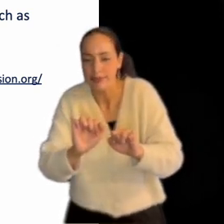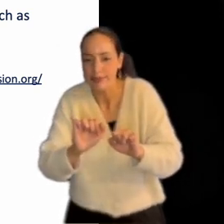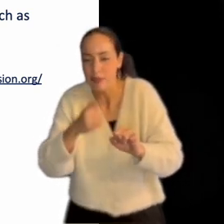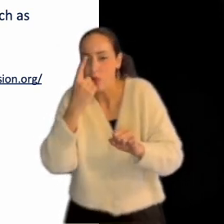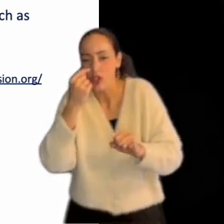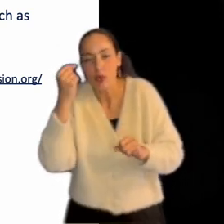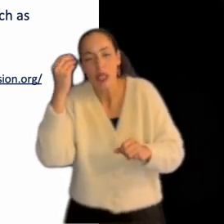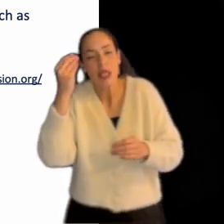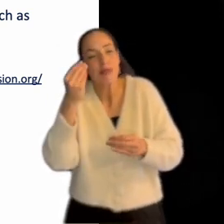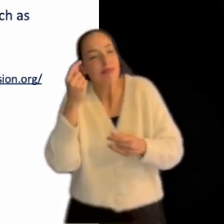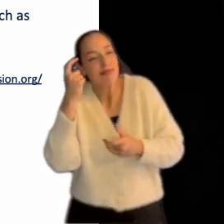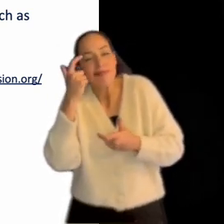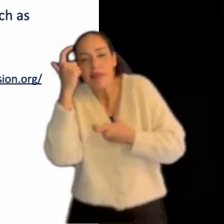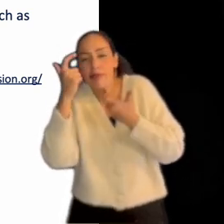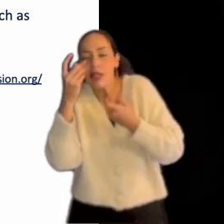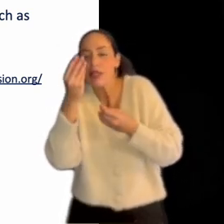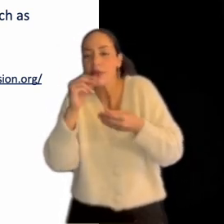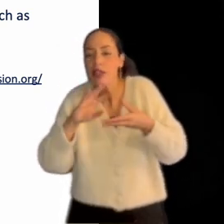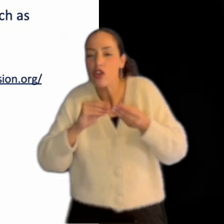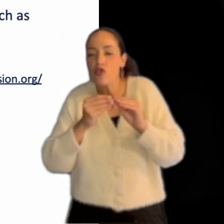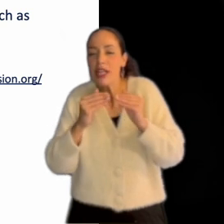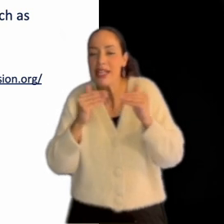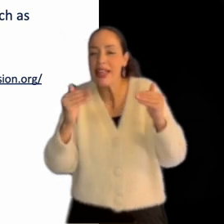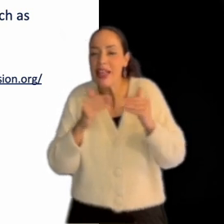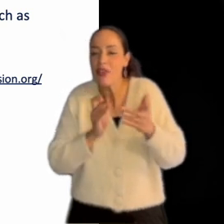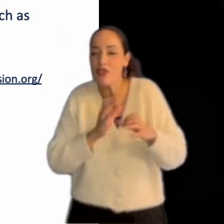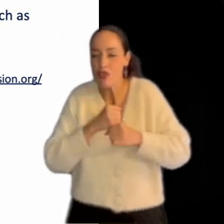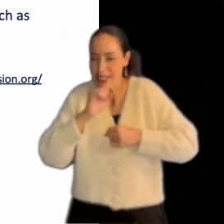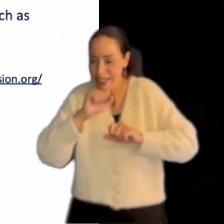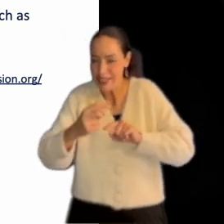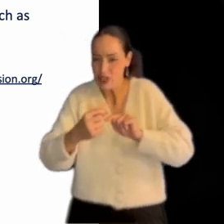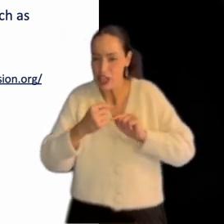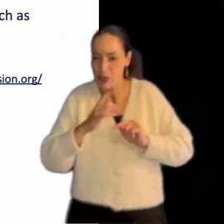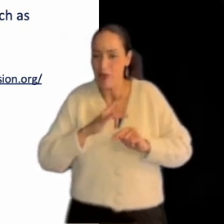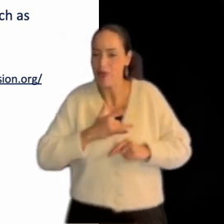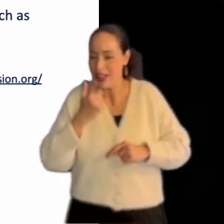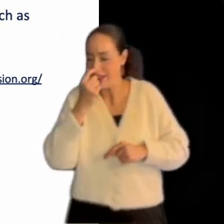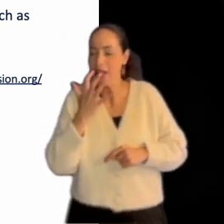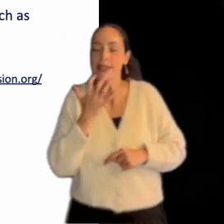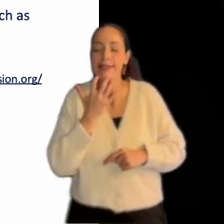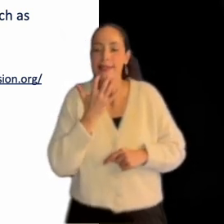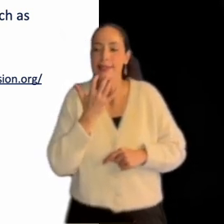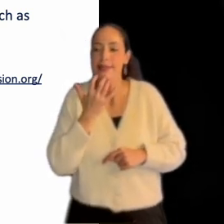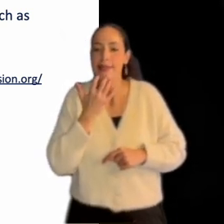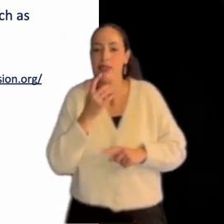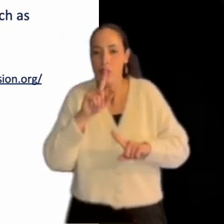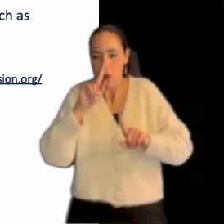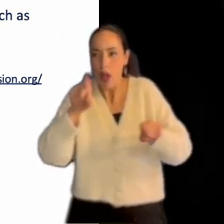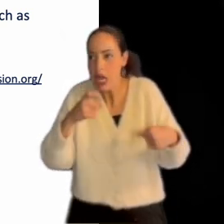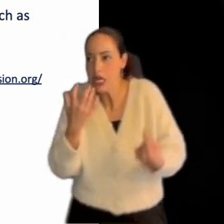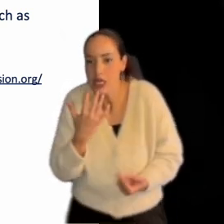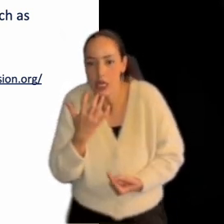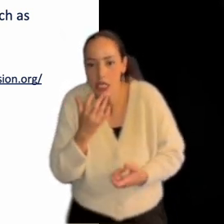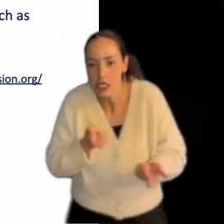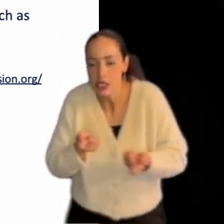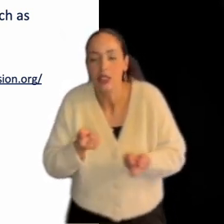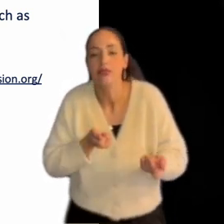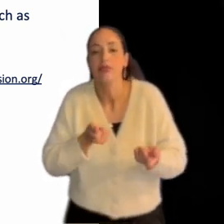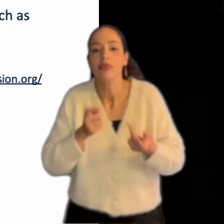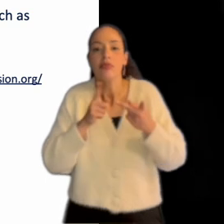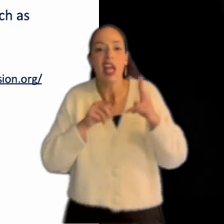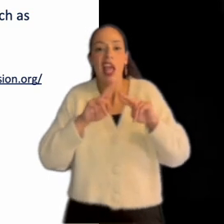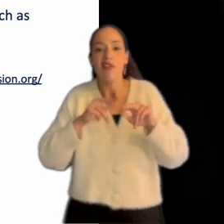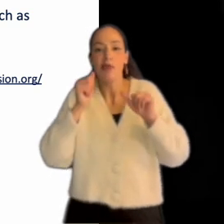tolerable rather than unbearable. If you would prefer not to participate in this activity, or if it doesn't feel safe to do so, please just observe